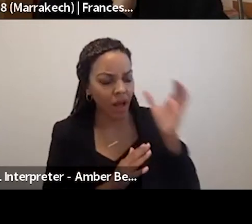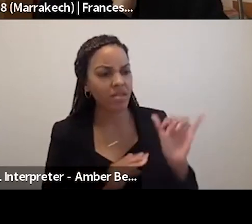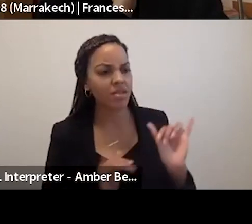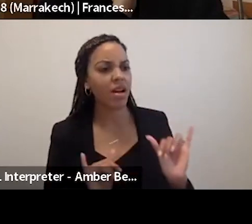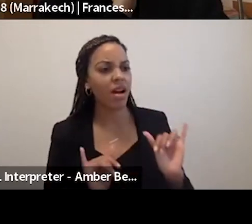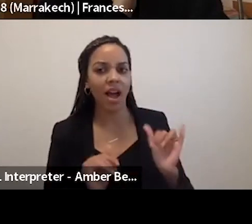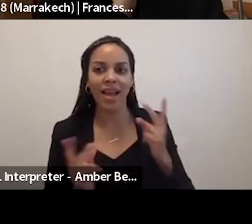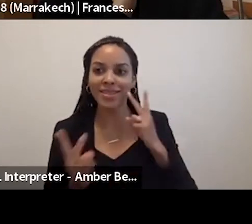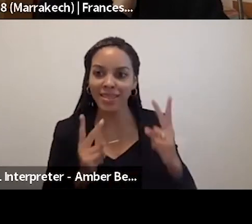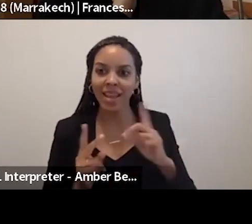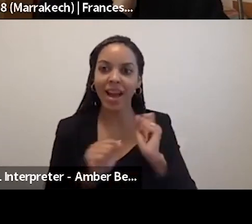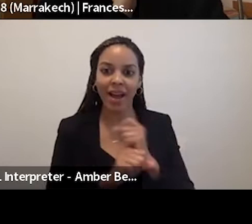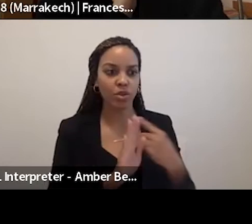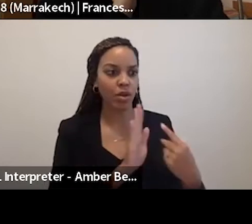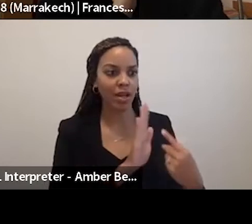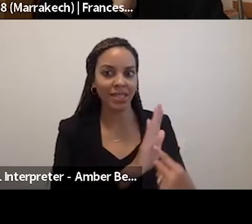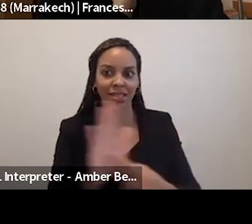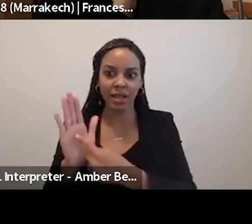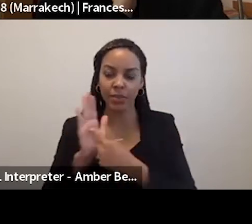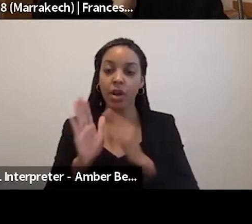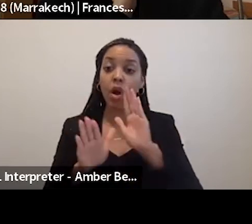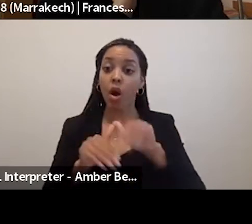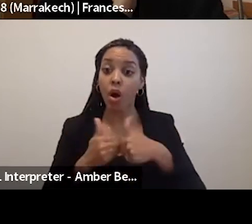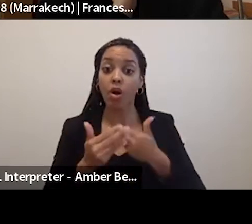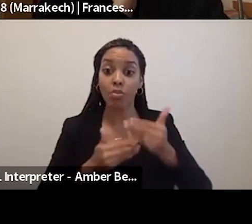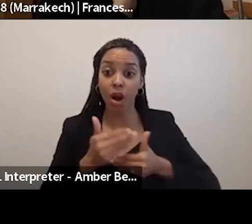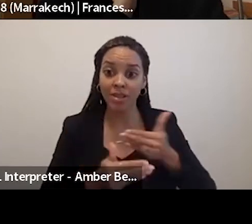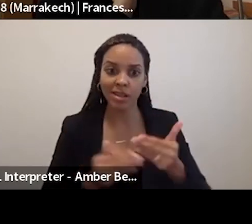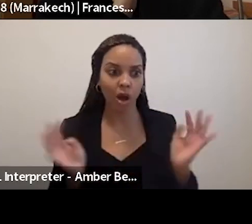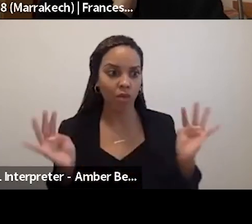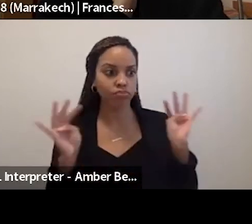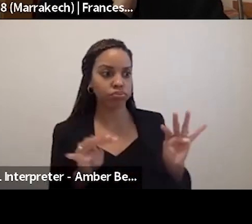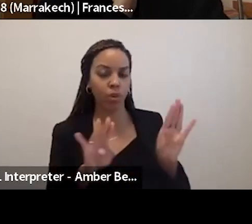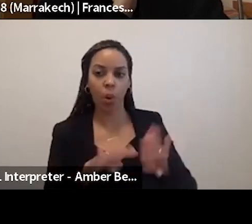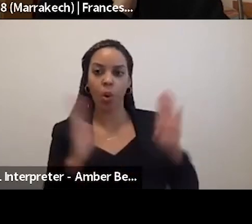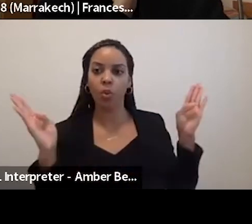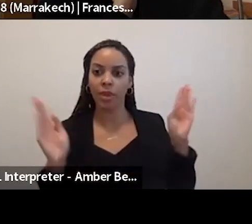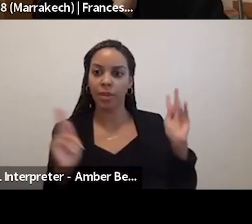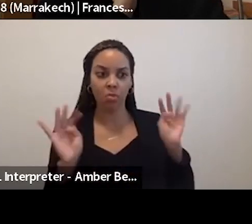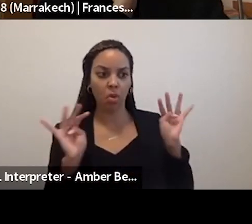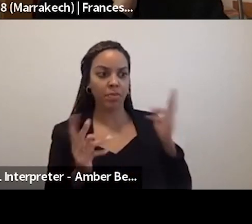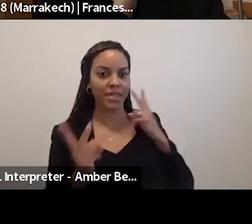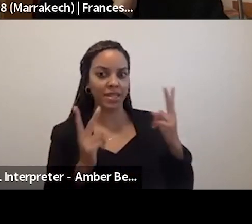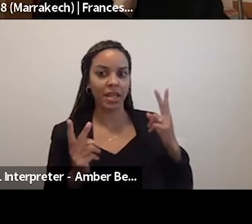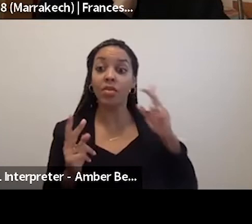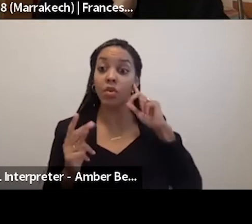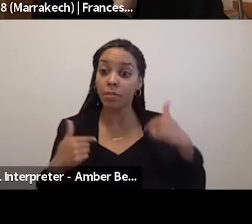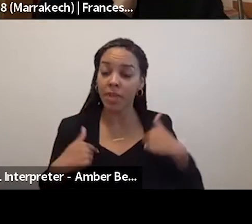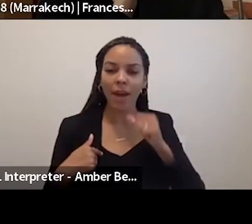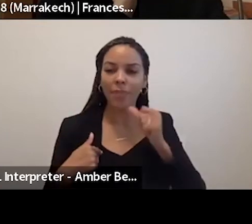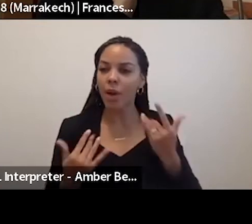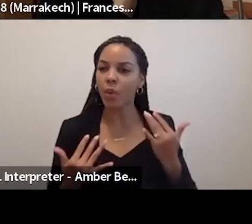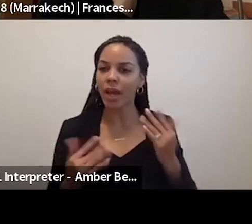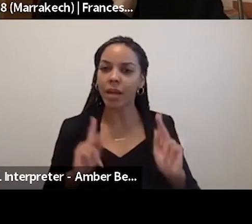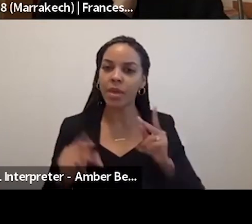exhibited and installed. And all of those processes are transparent. And so for me, I'm not waiting to be included or invited to the